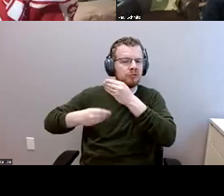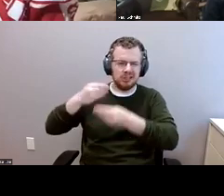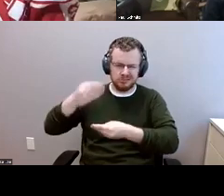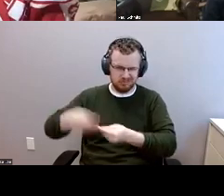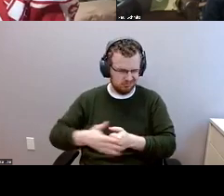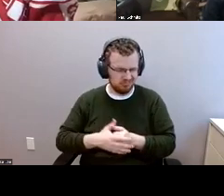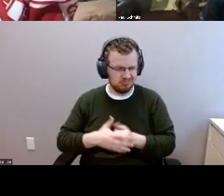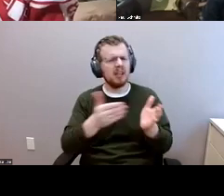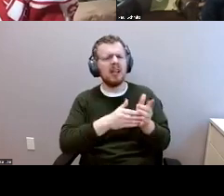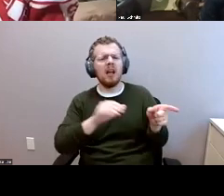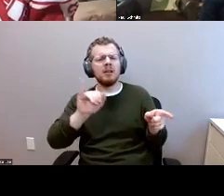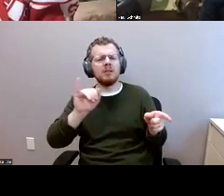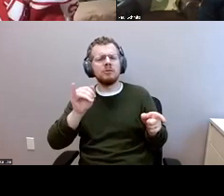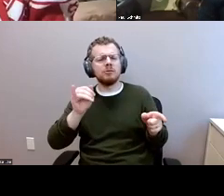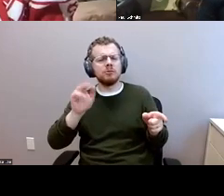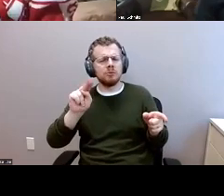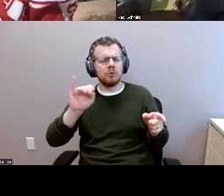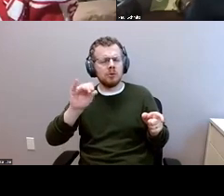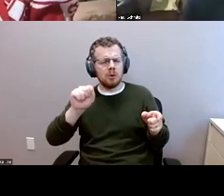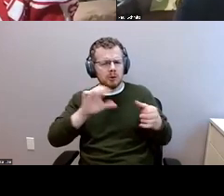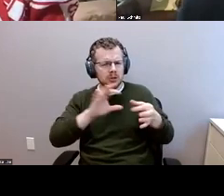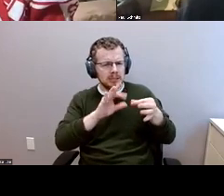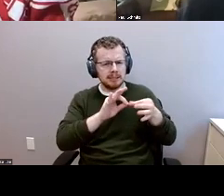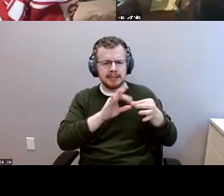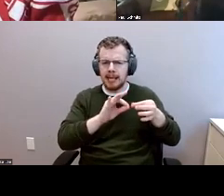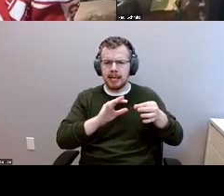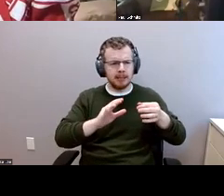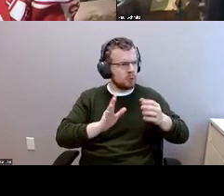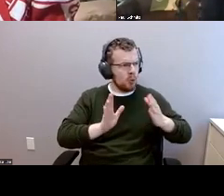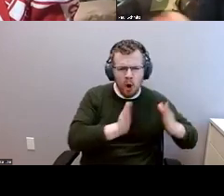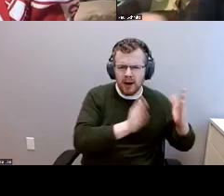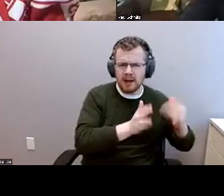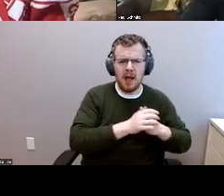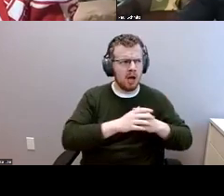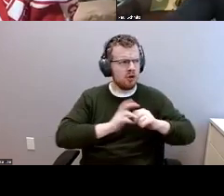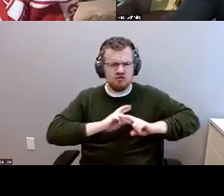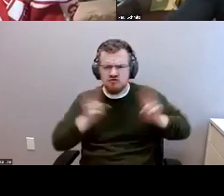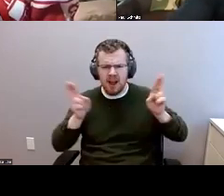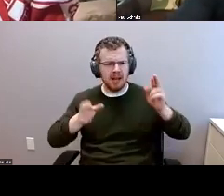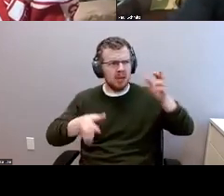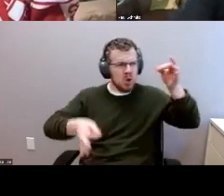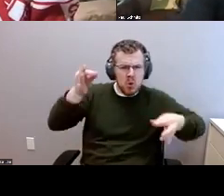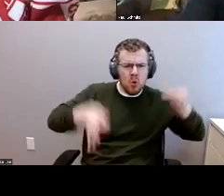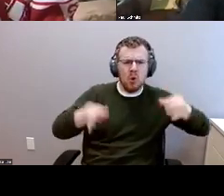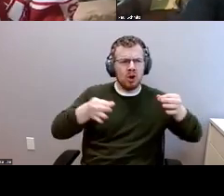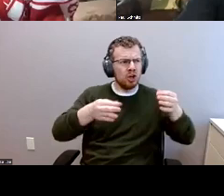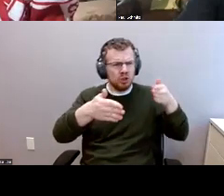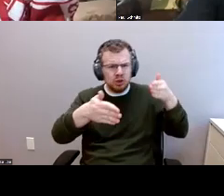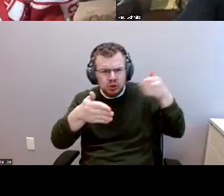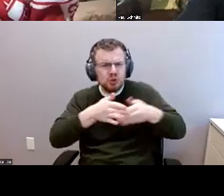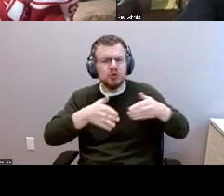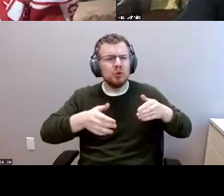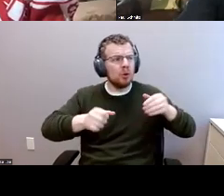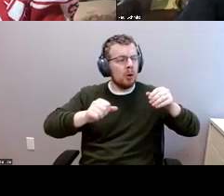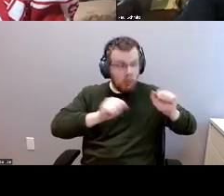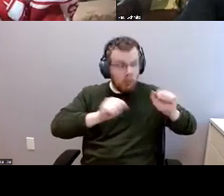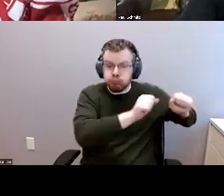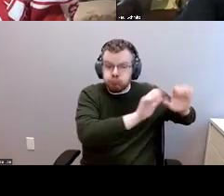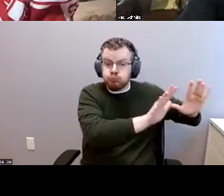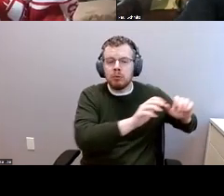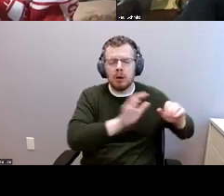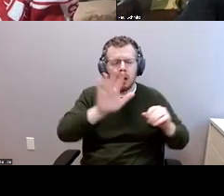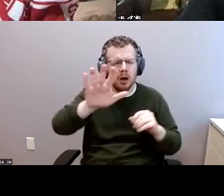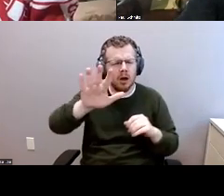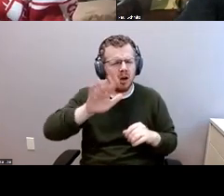the, you know, organizing, being prepared to sue, being prepared for the legal fight to take it to the courts. I also think we must not forget